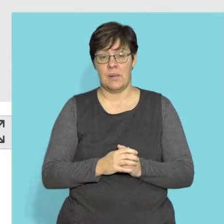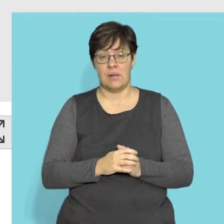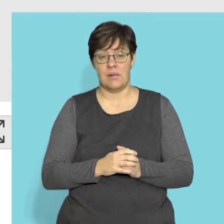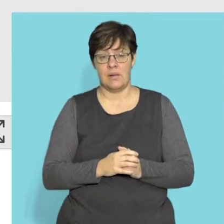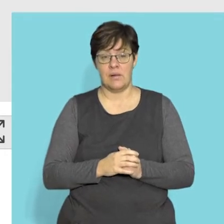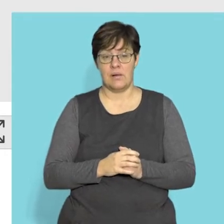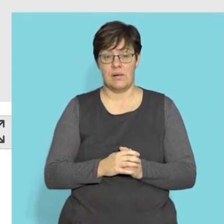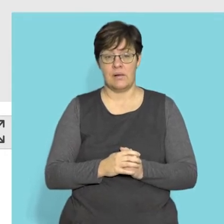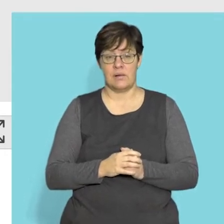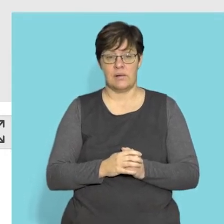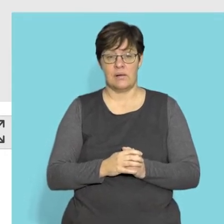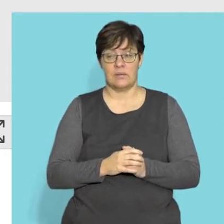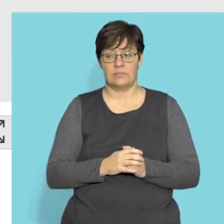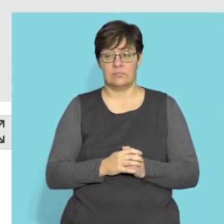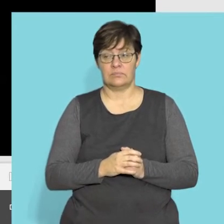So